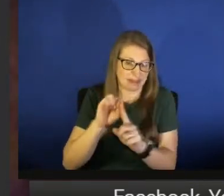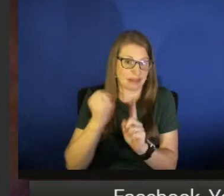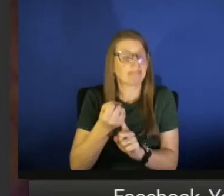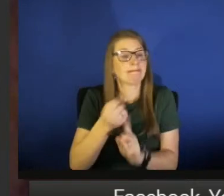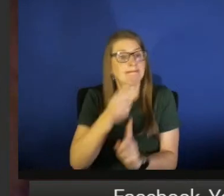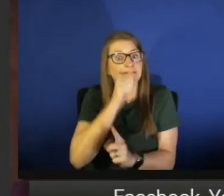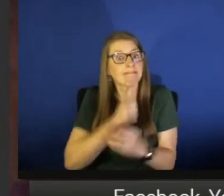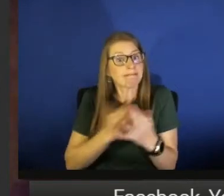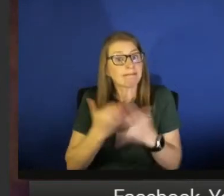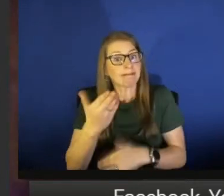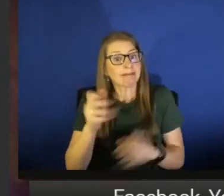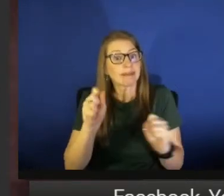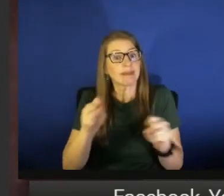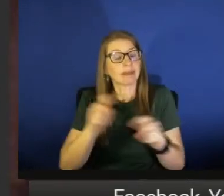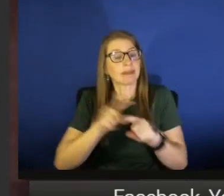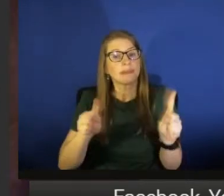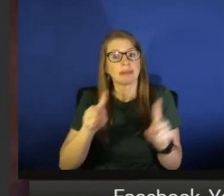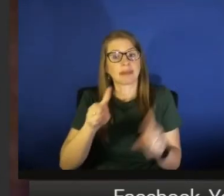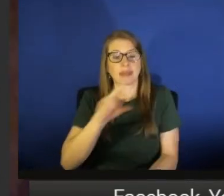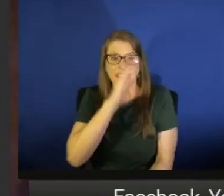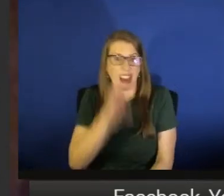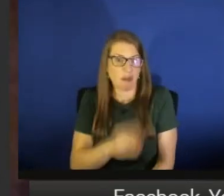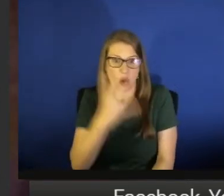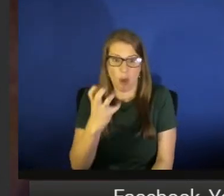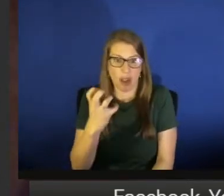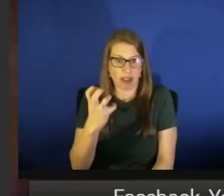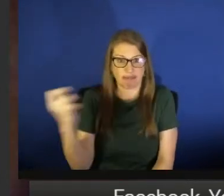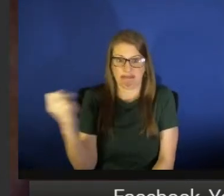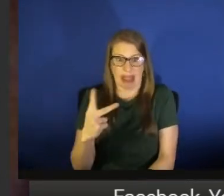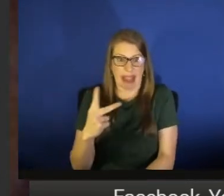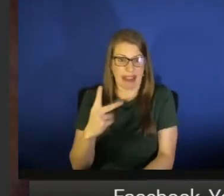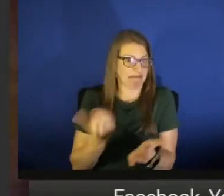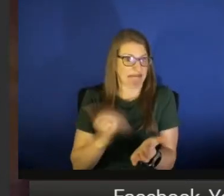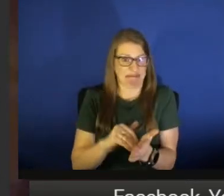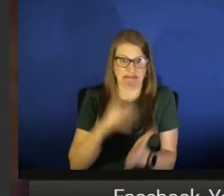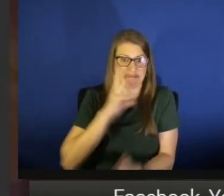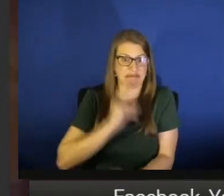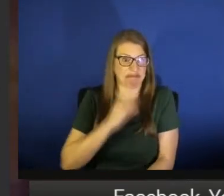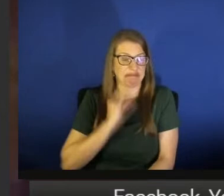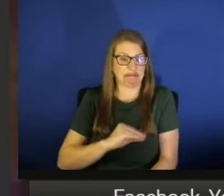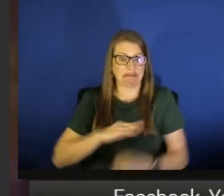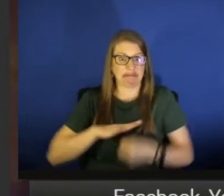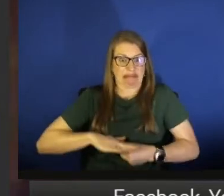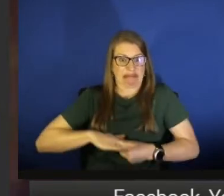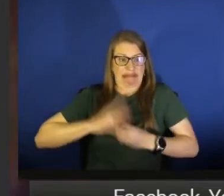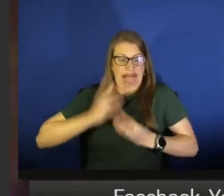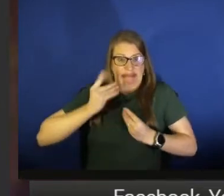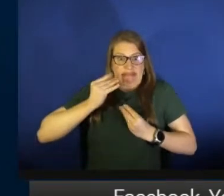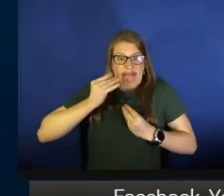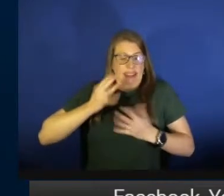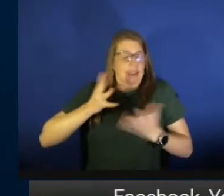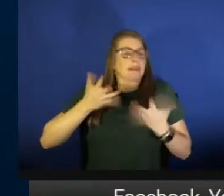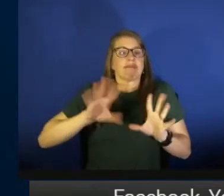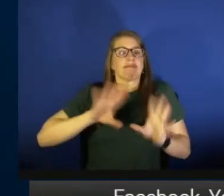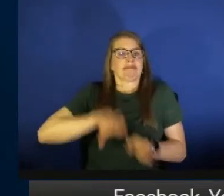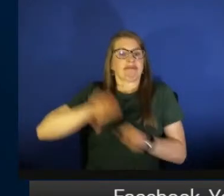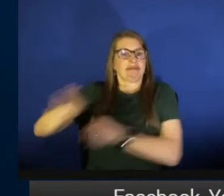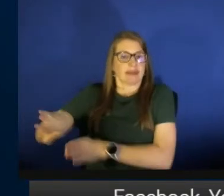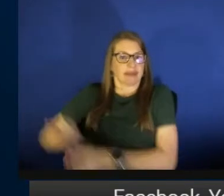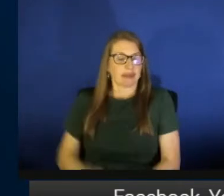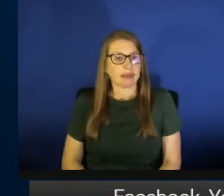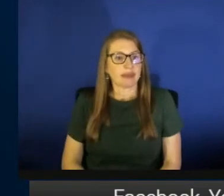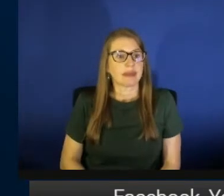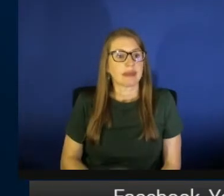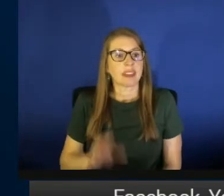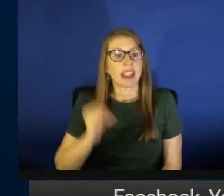it. I never, ever want to go back to that time. It stresses me out just thinking about it. Well, it breaks for a lot